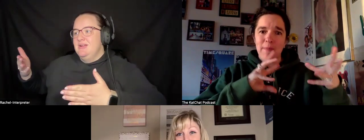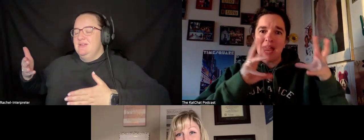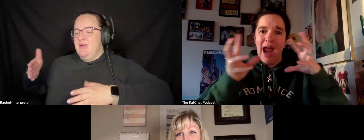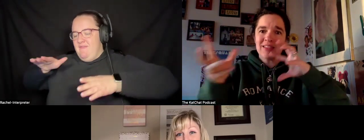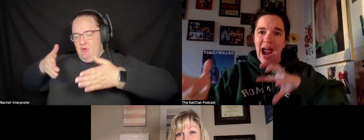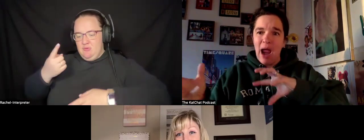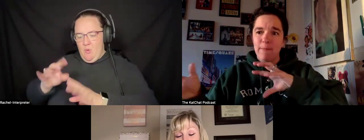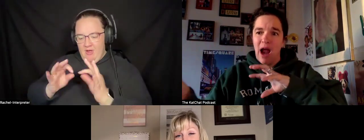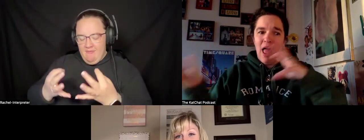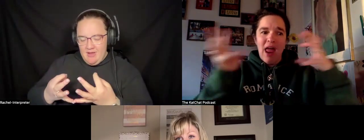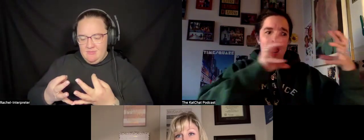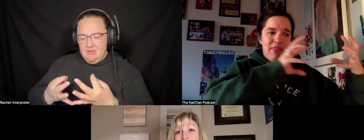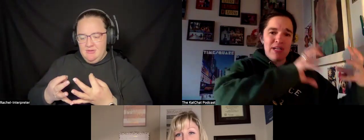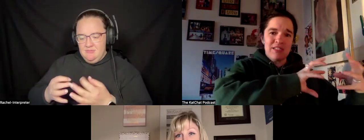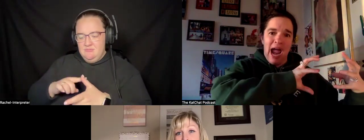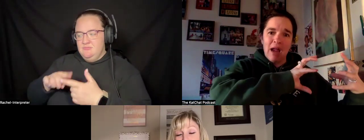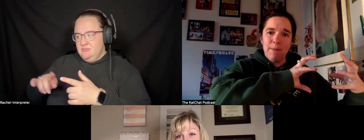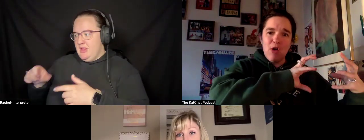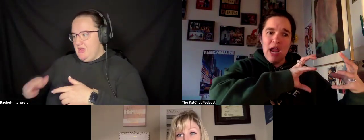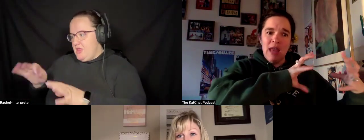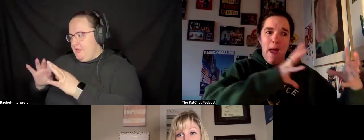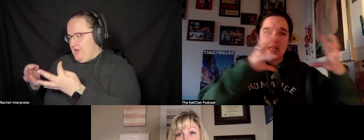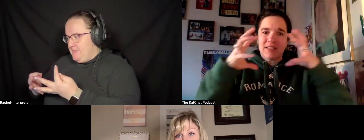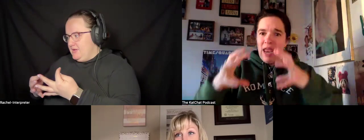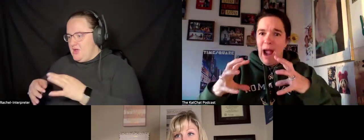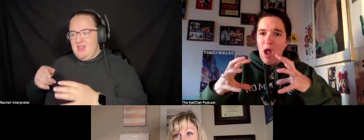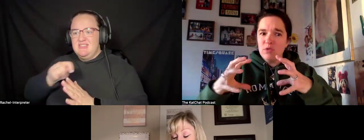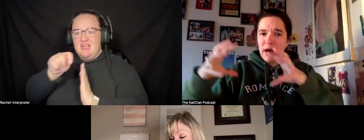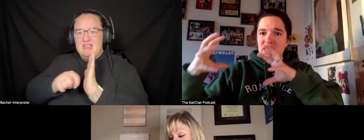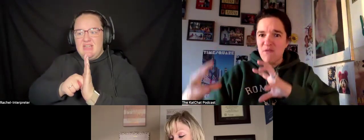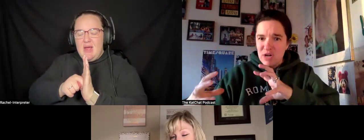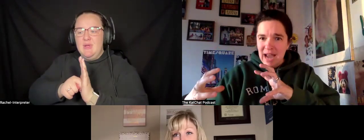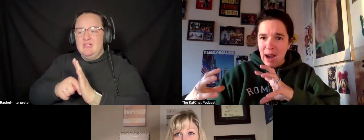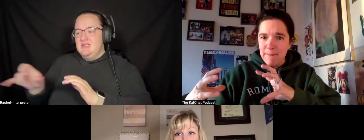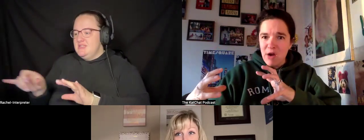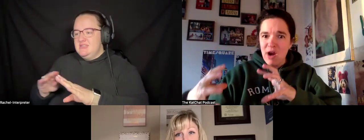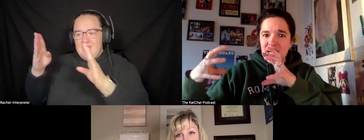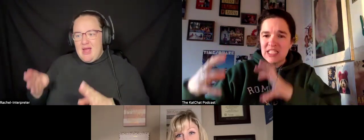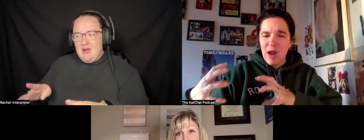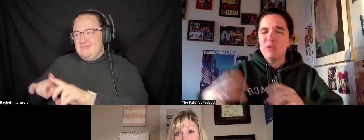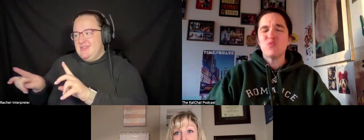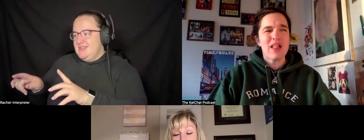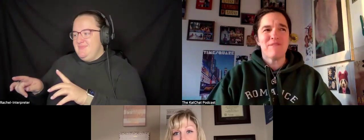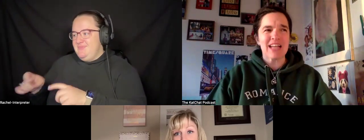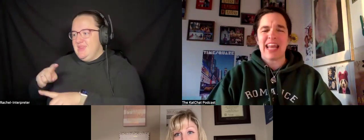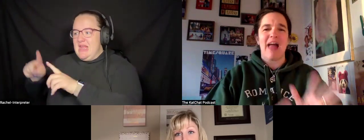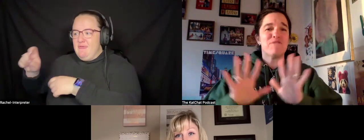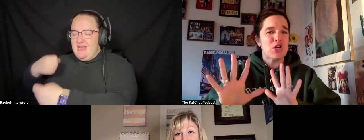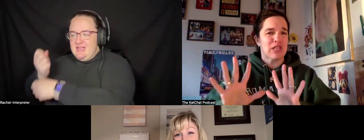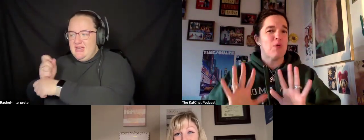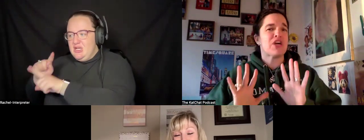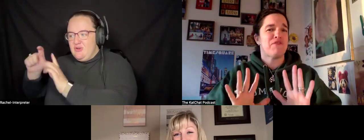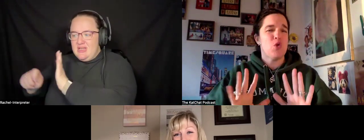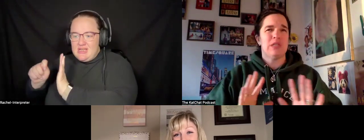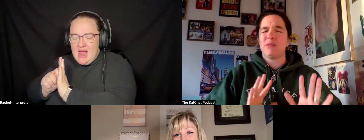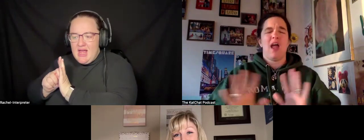one family at a time. Like, in this time period, same house, but a different time period. And it's really back in there. At